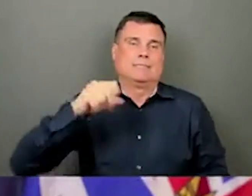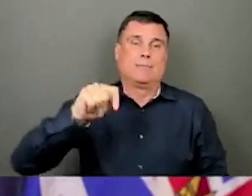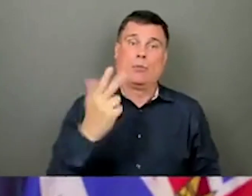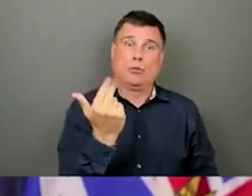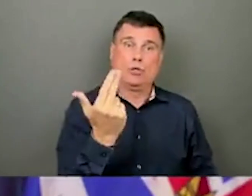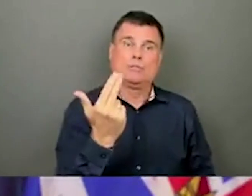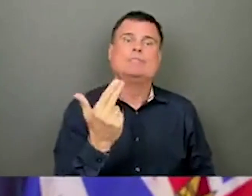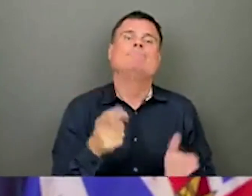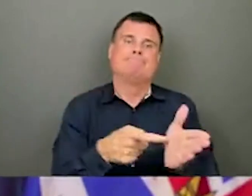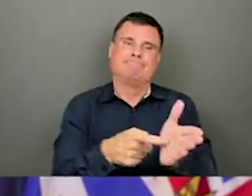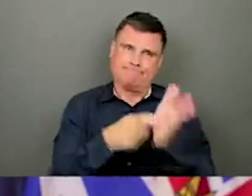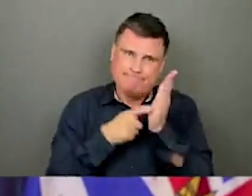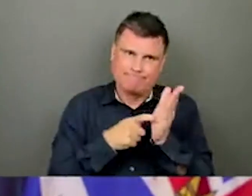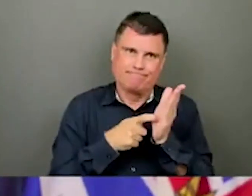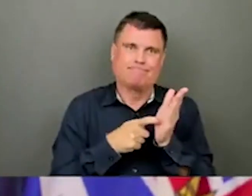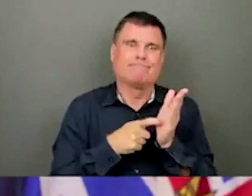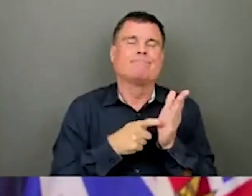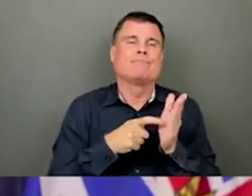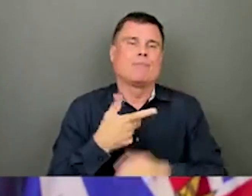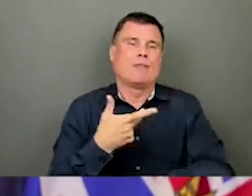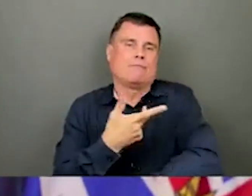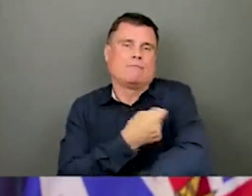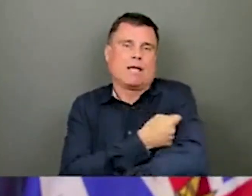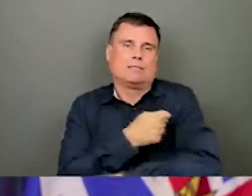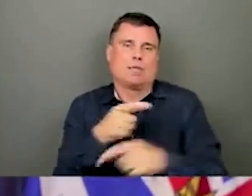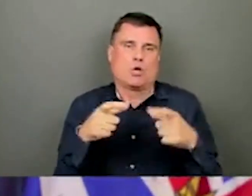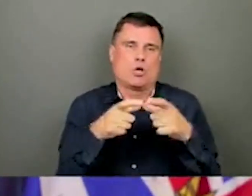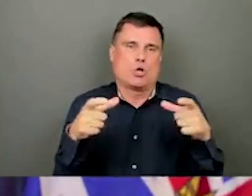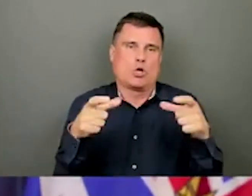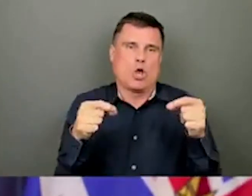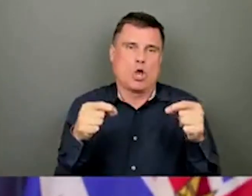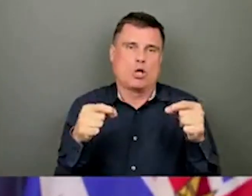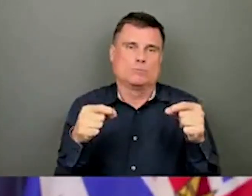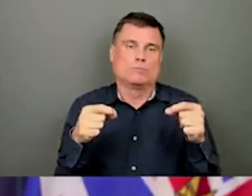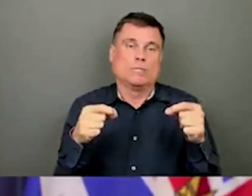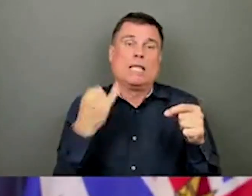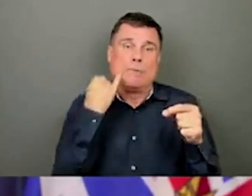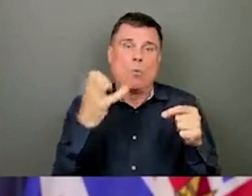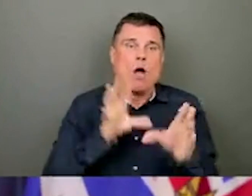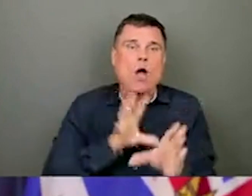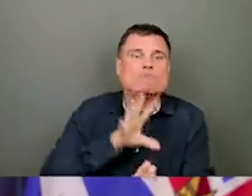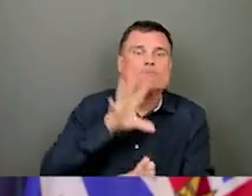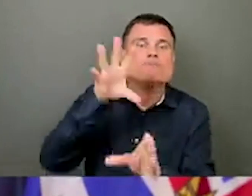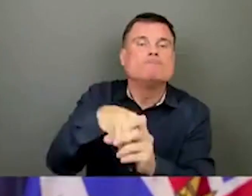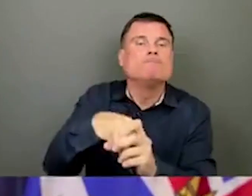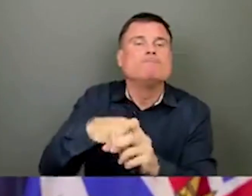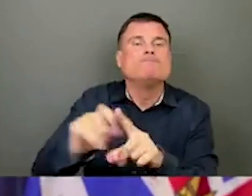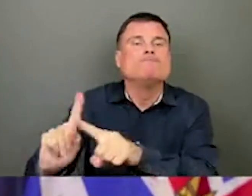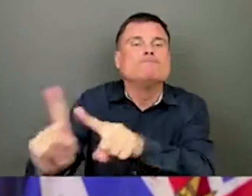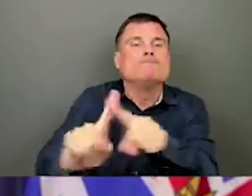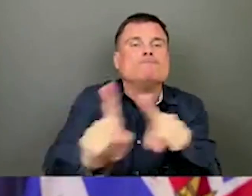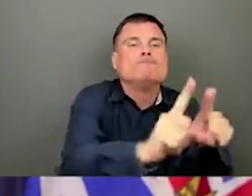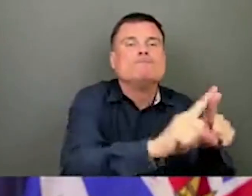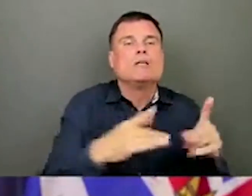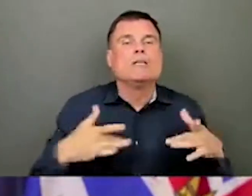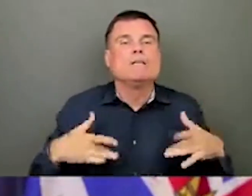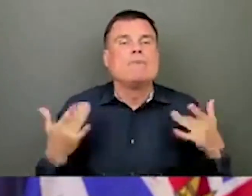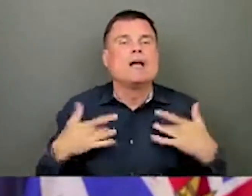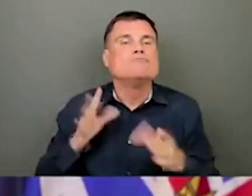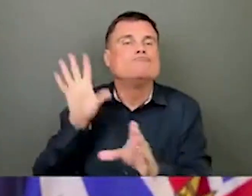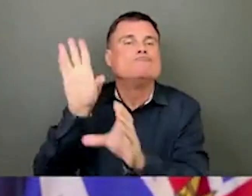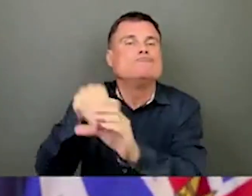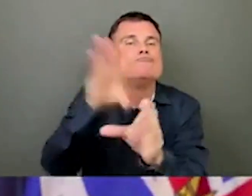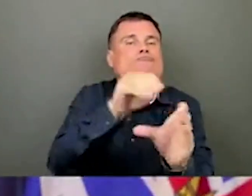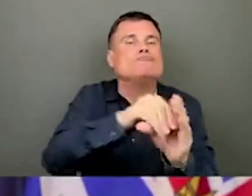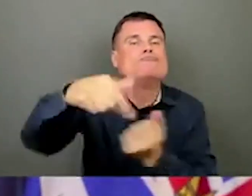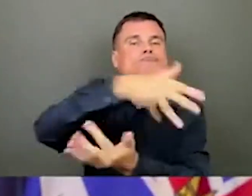required to be vaccinated to participate in a broad range of social settings and activities. These include, and Dr. Henry went through them, but it's important to through